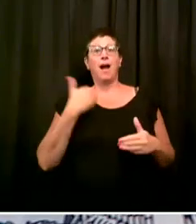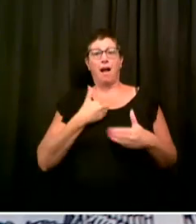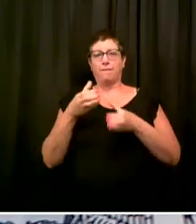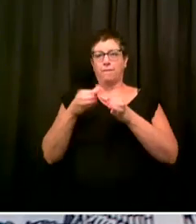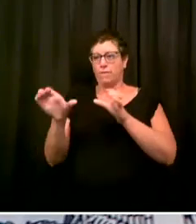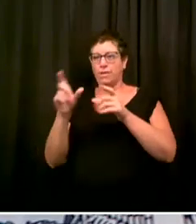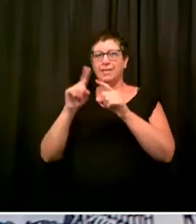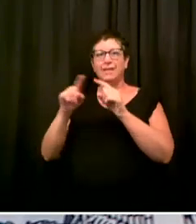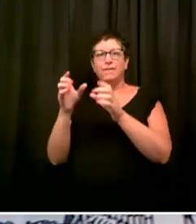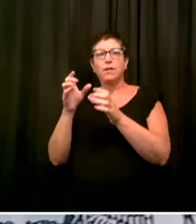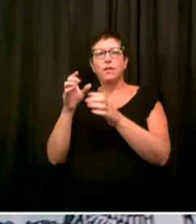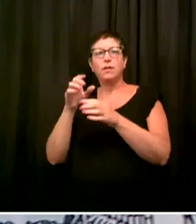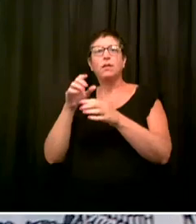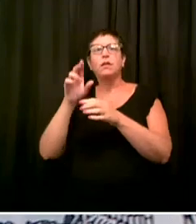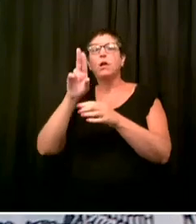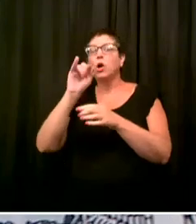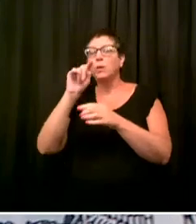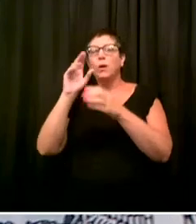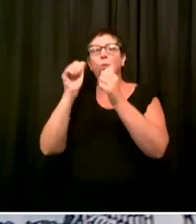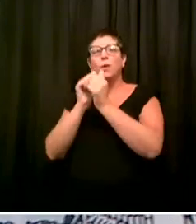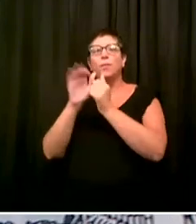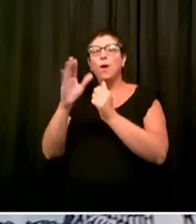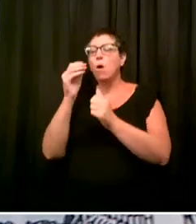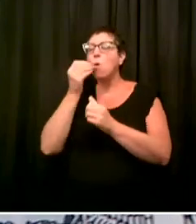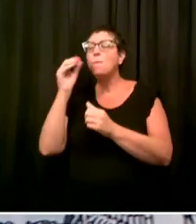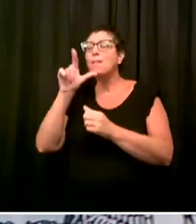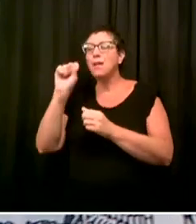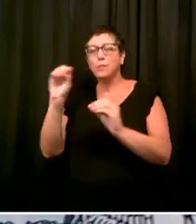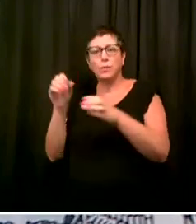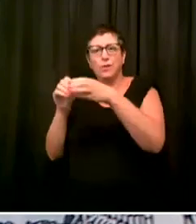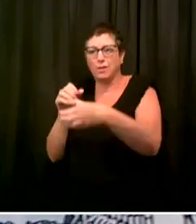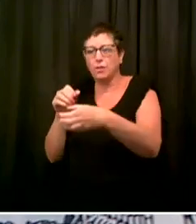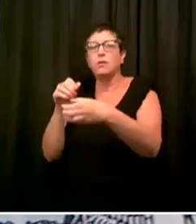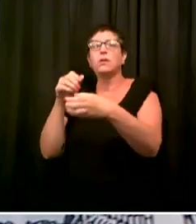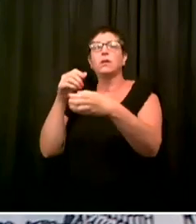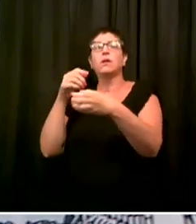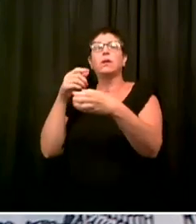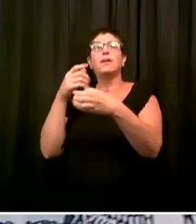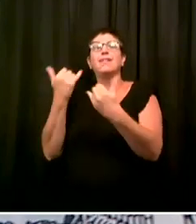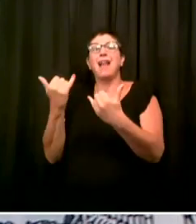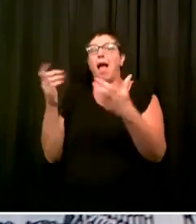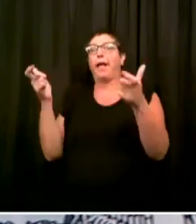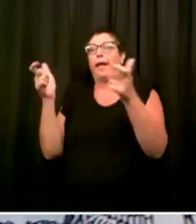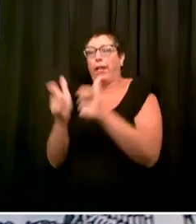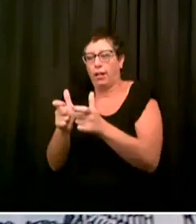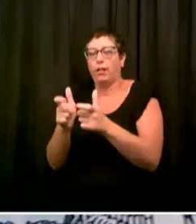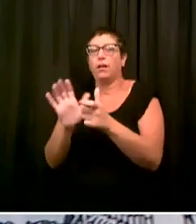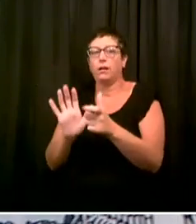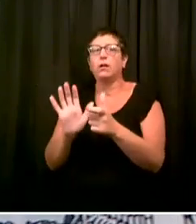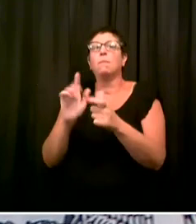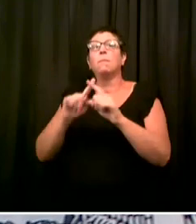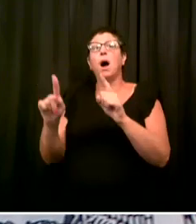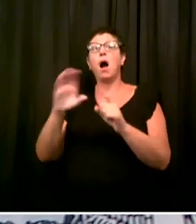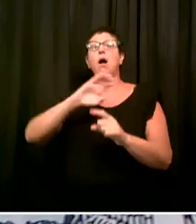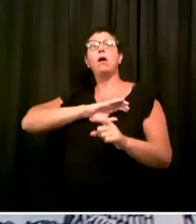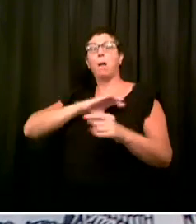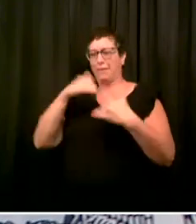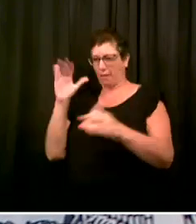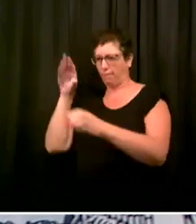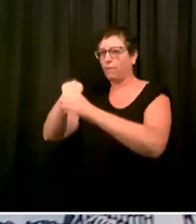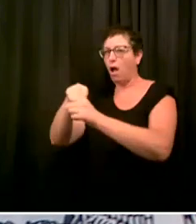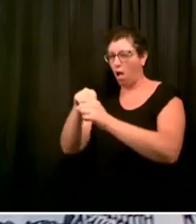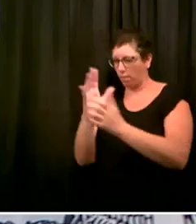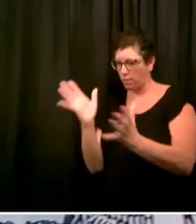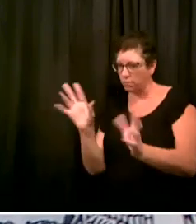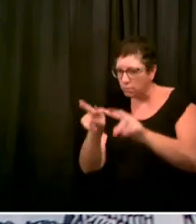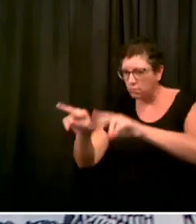agencies need their help. If homeless services can take care of something, or sanitation if there's trash that needs to be picked up, or any area where there's